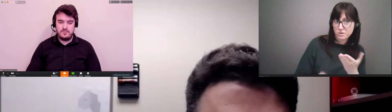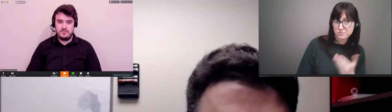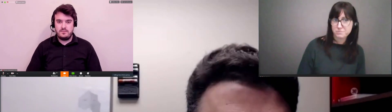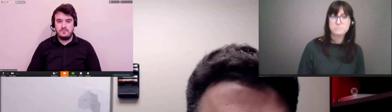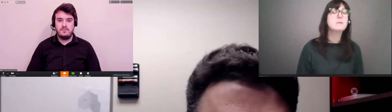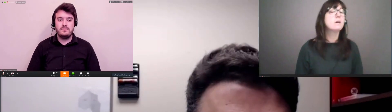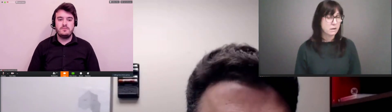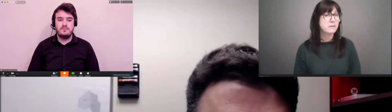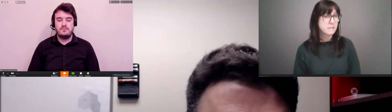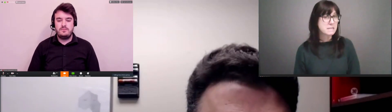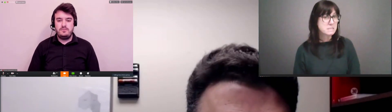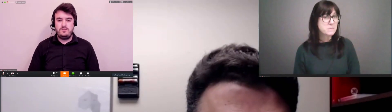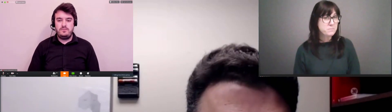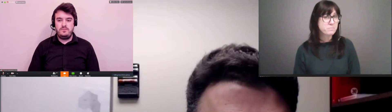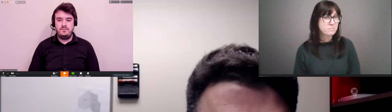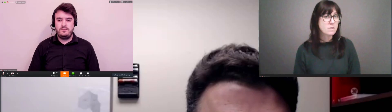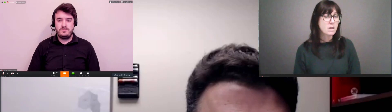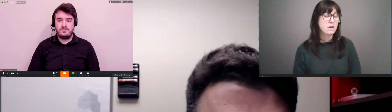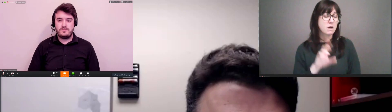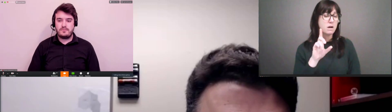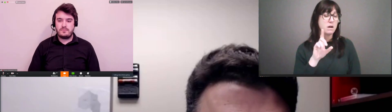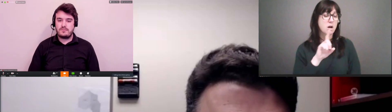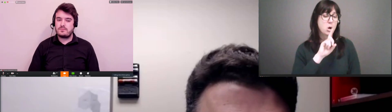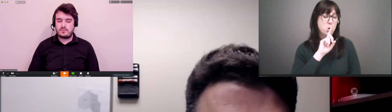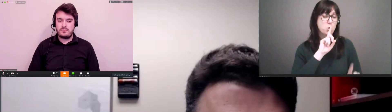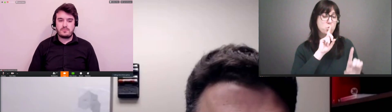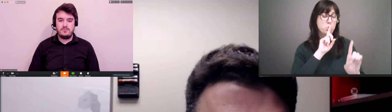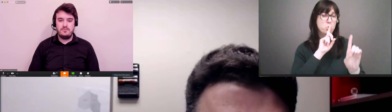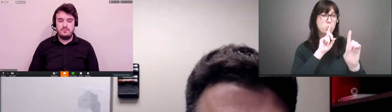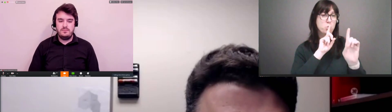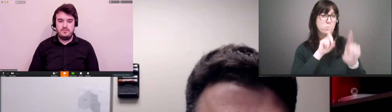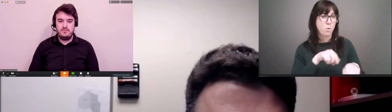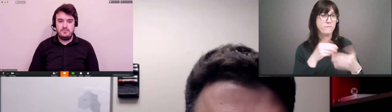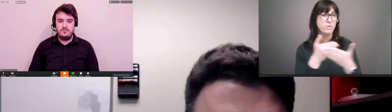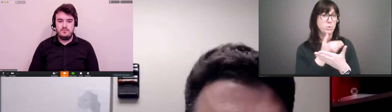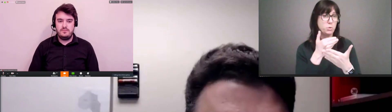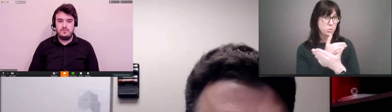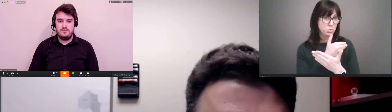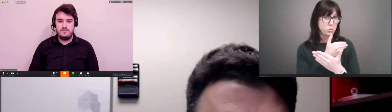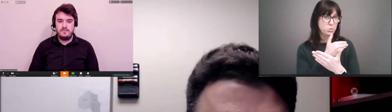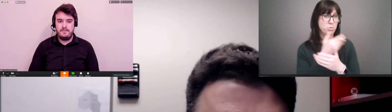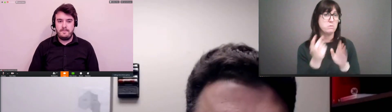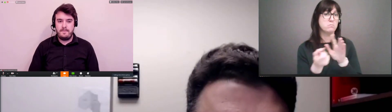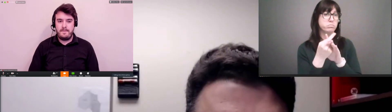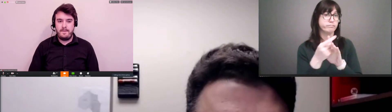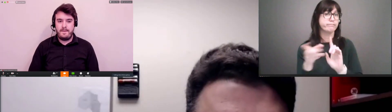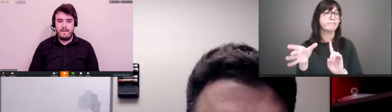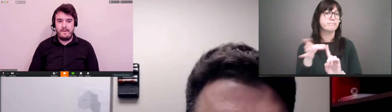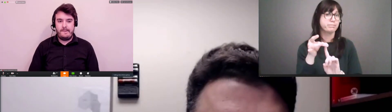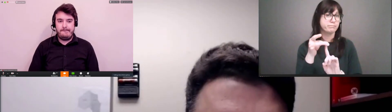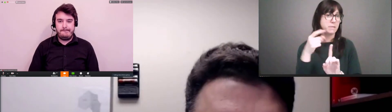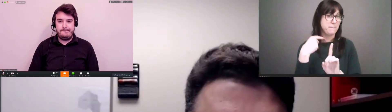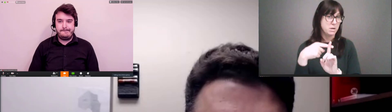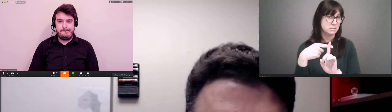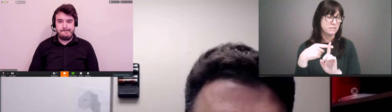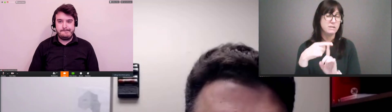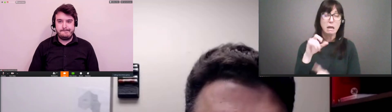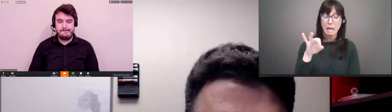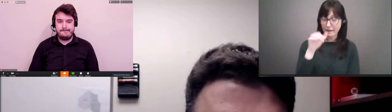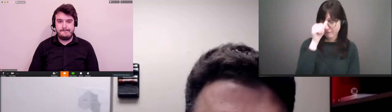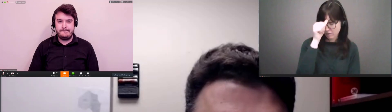Yes, we would have reported on the number of new cases, and by memory, which